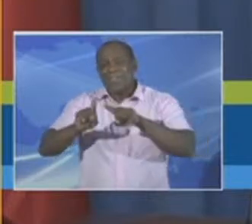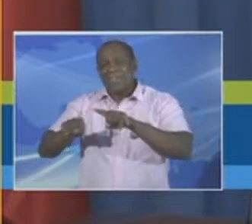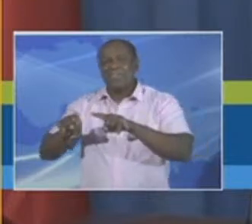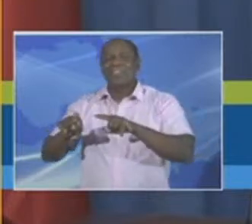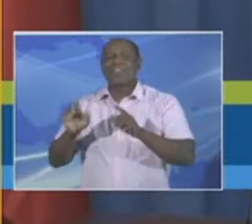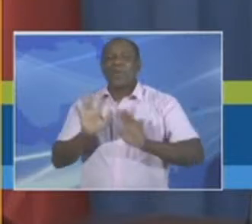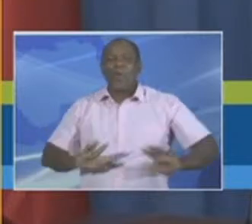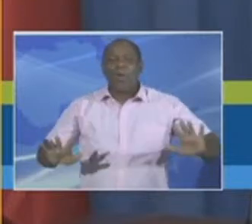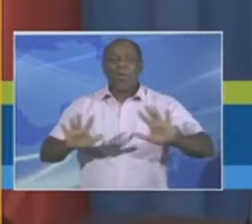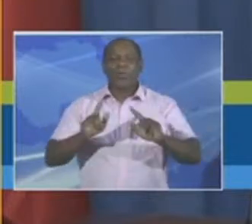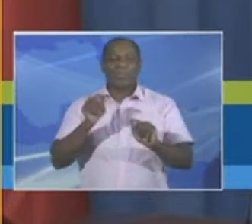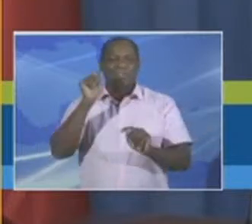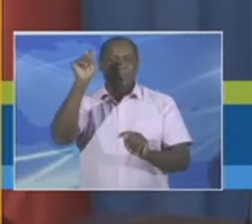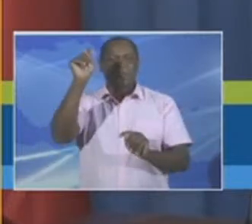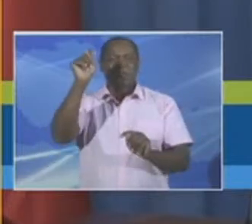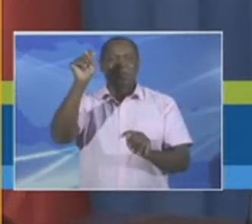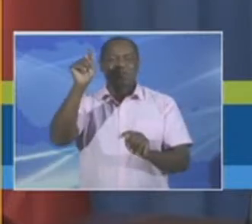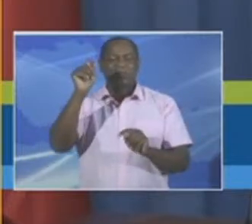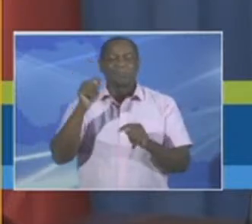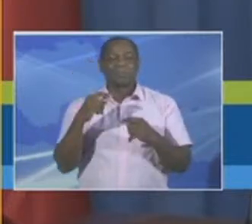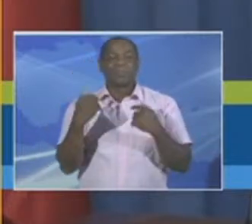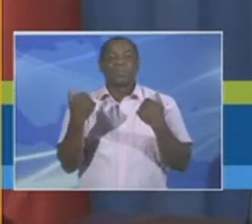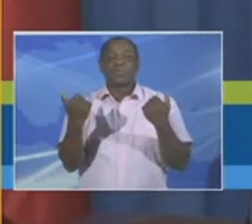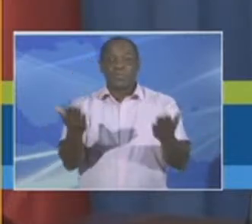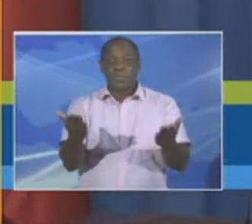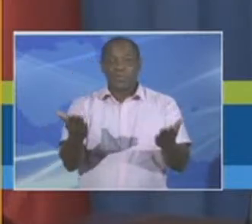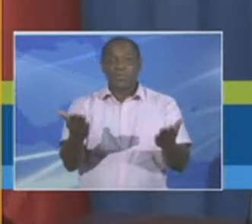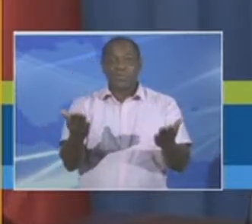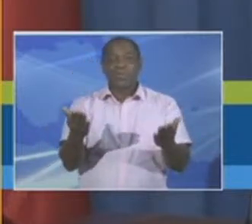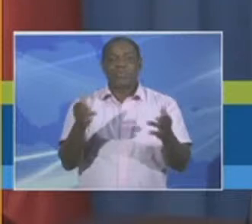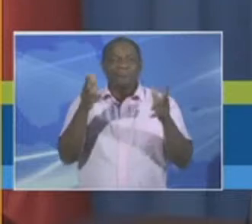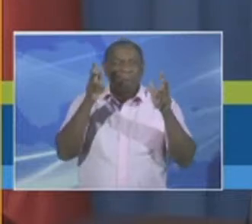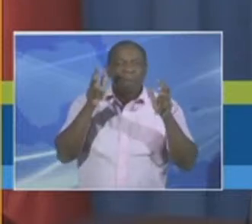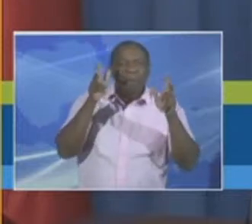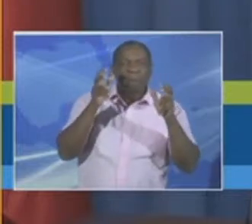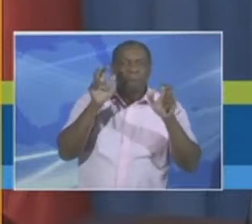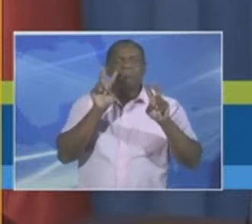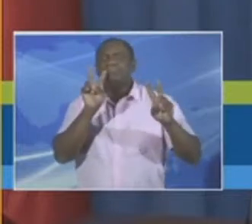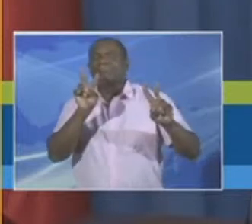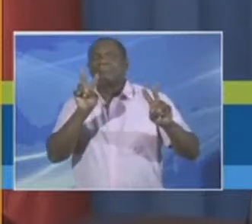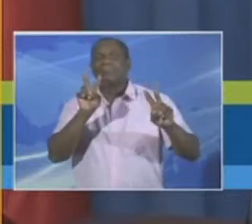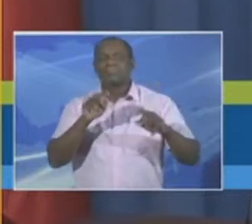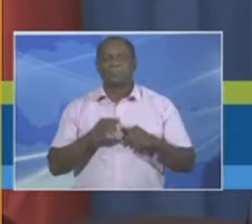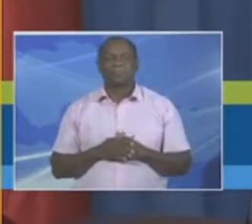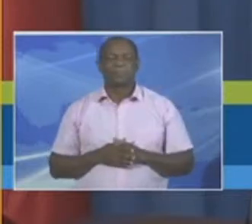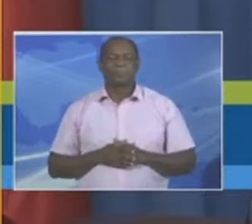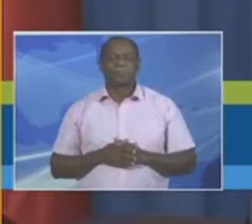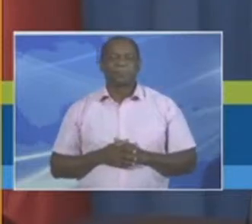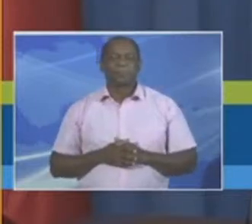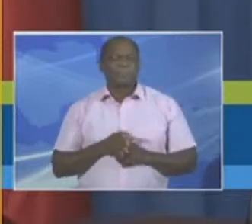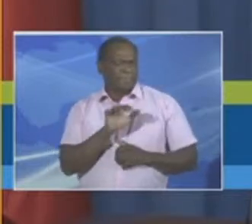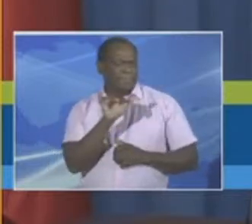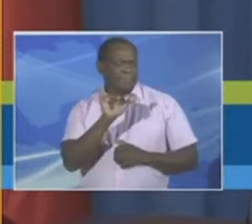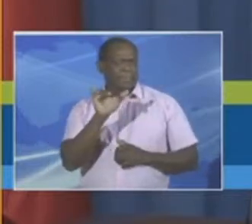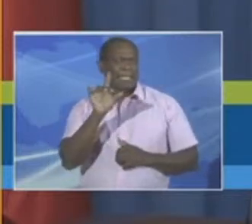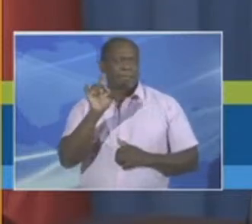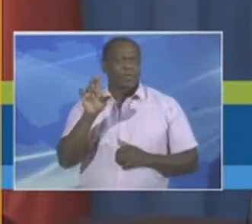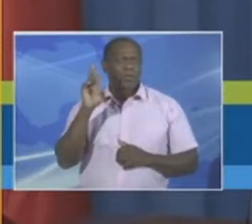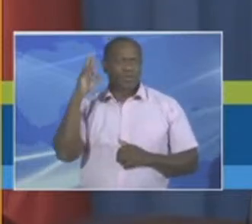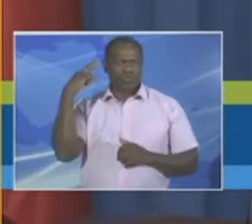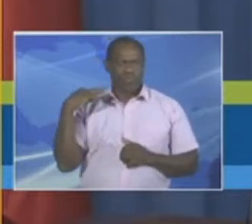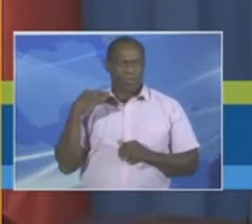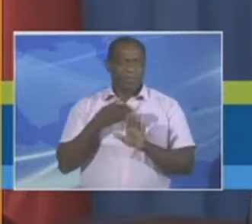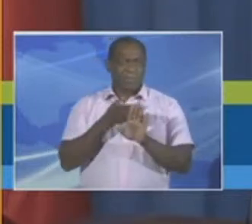Tobago, members of the listening and viewing public. As Dr. Richards and